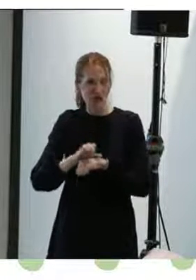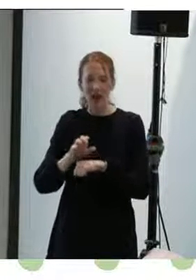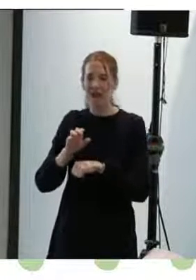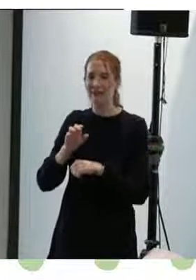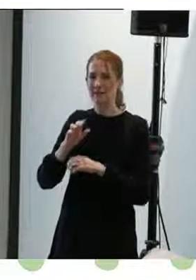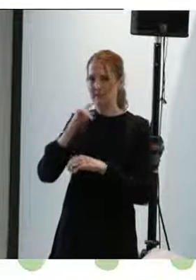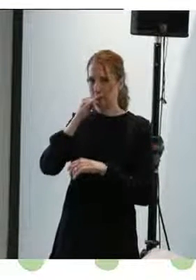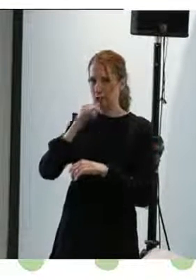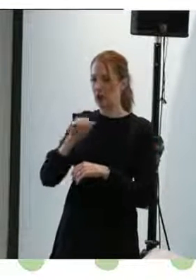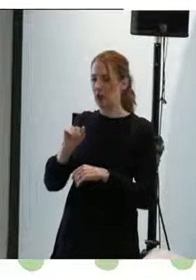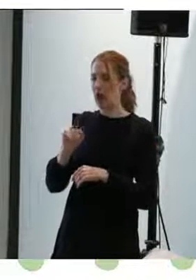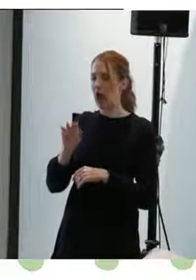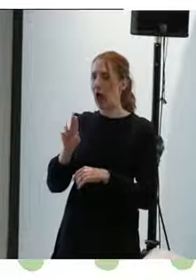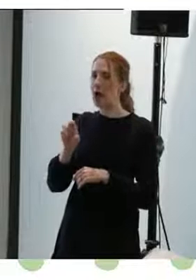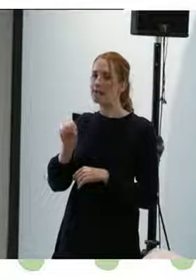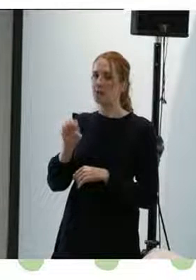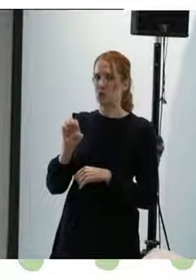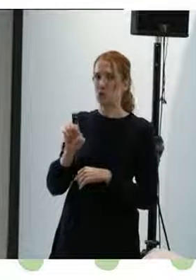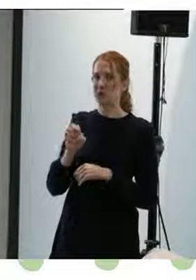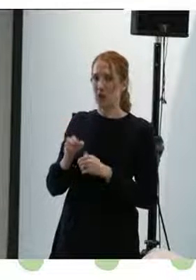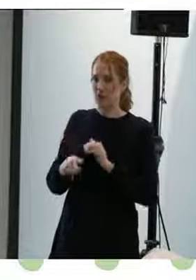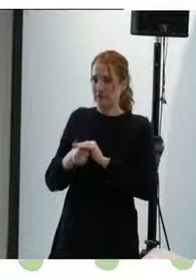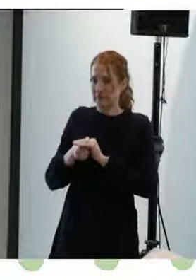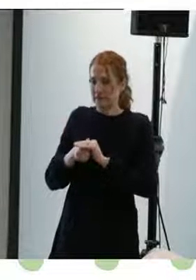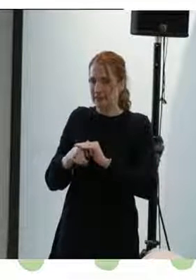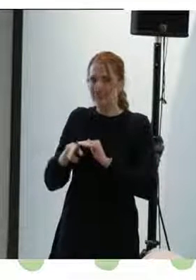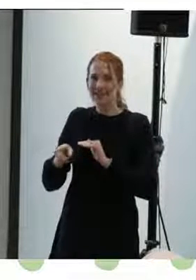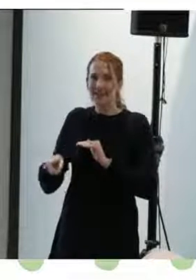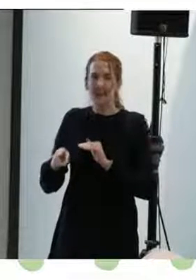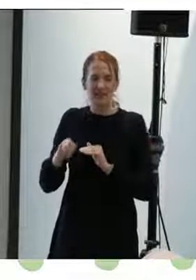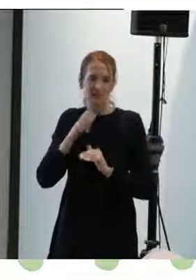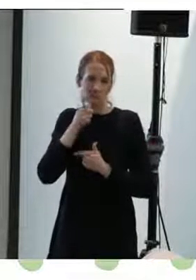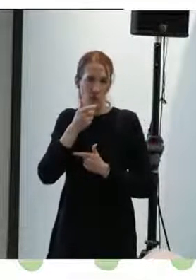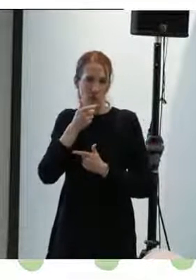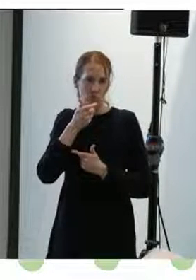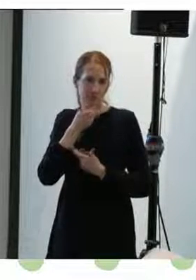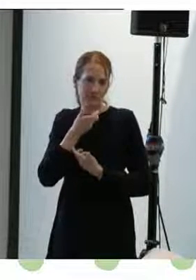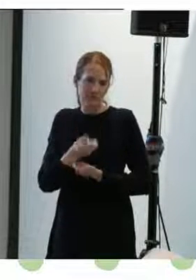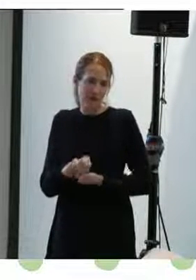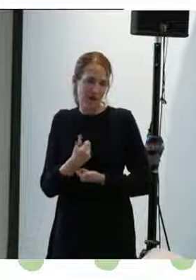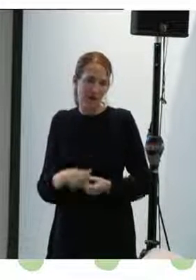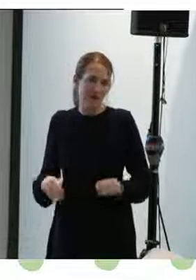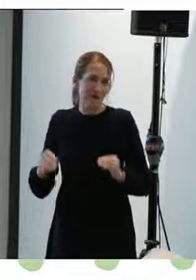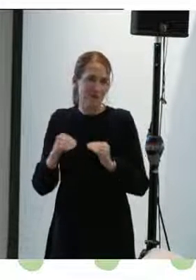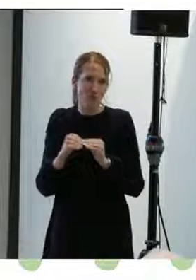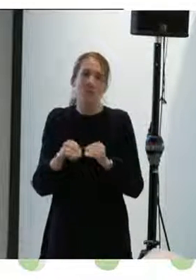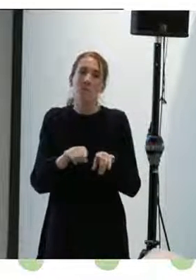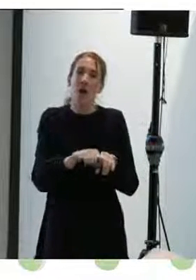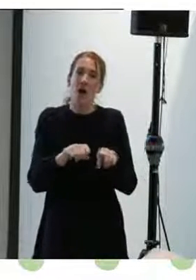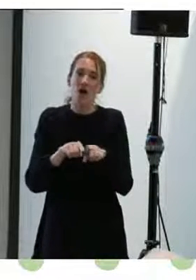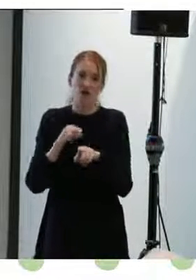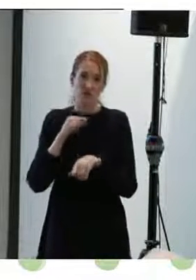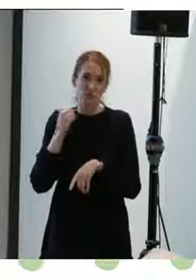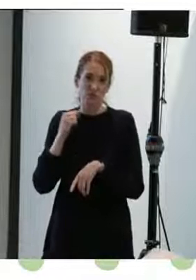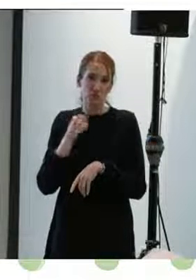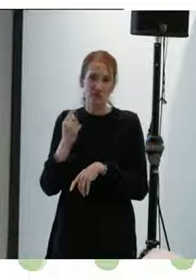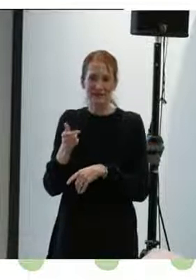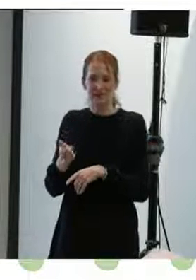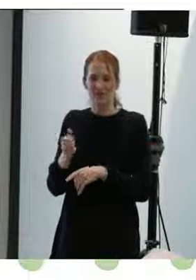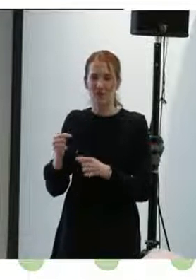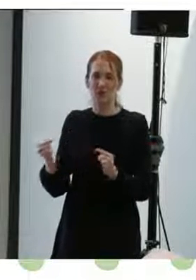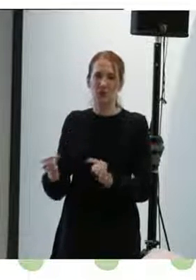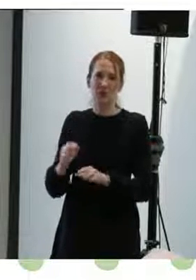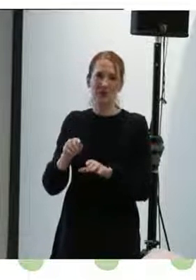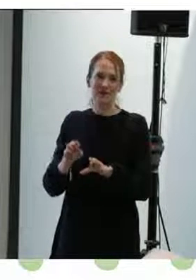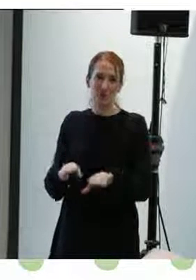extreme distrust, and often a sense that like priests that were known to be hurting children were even in the area. And so the faith